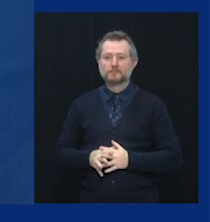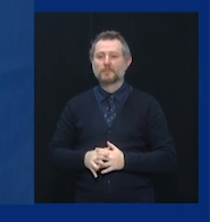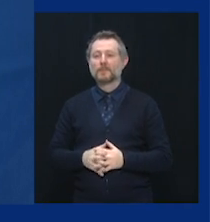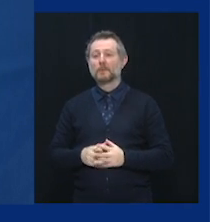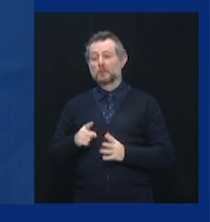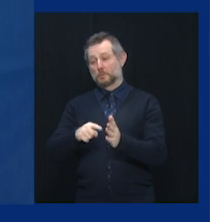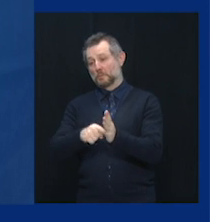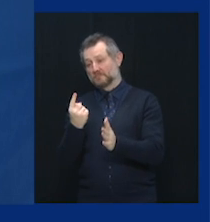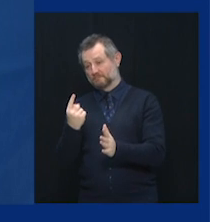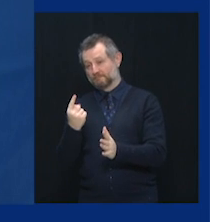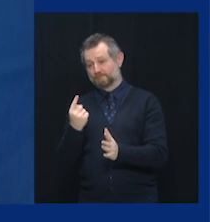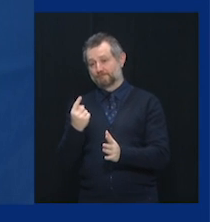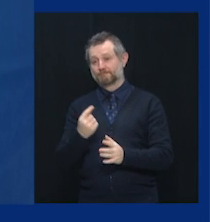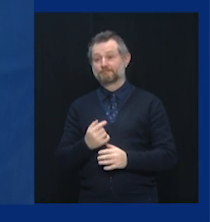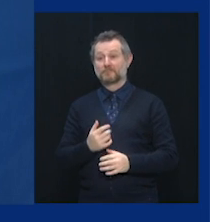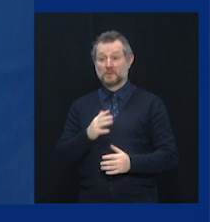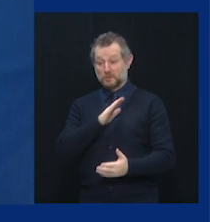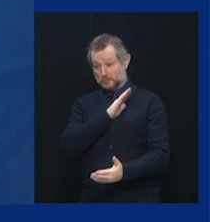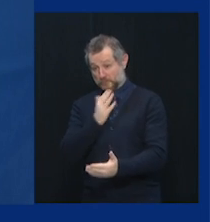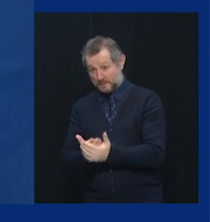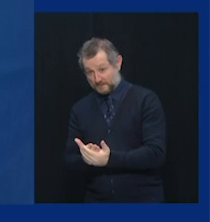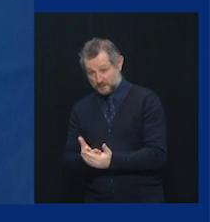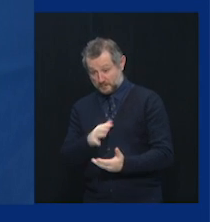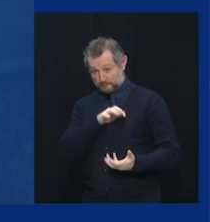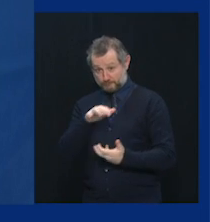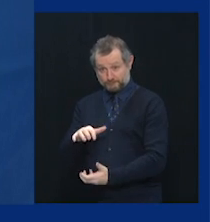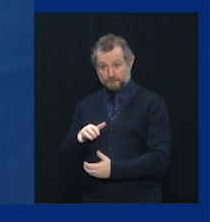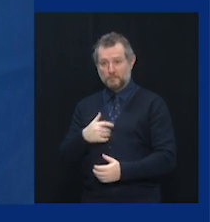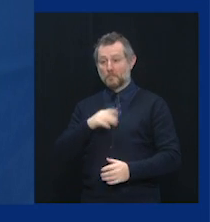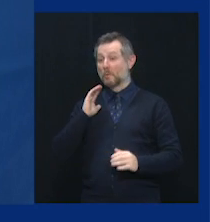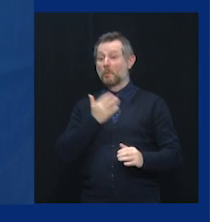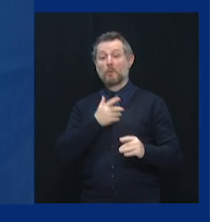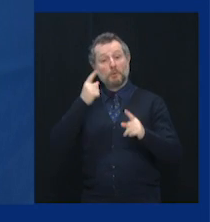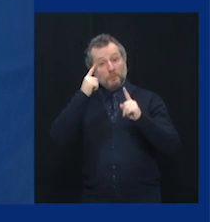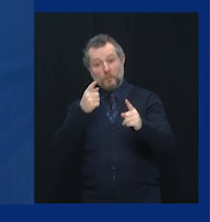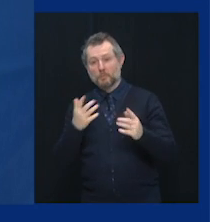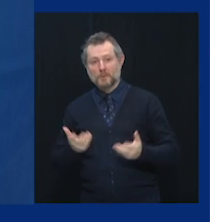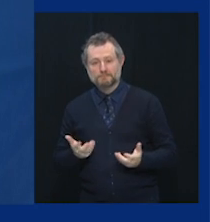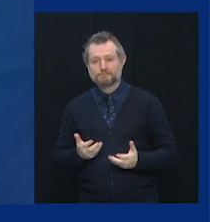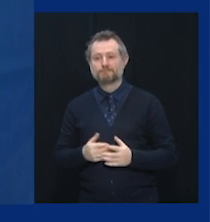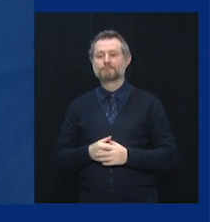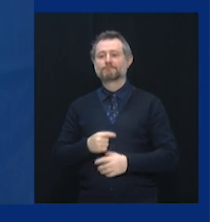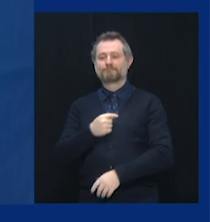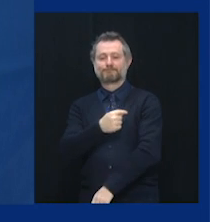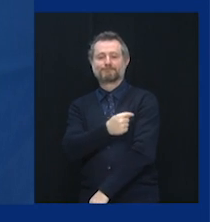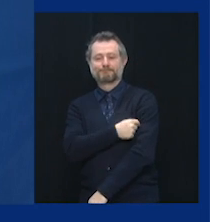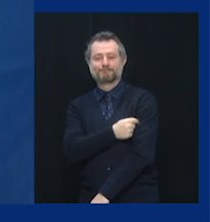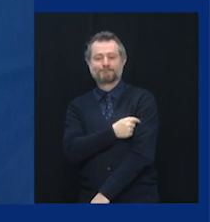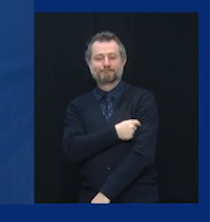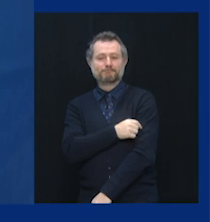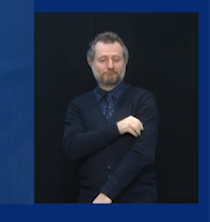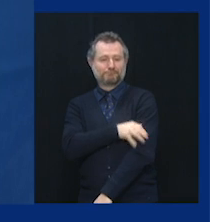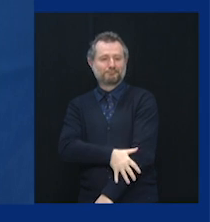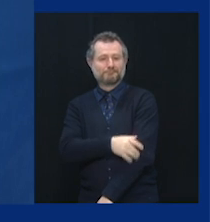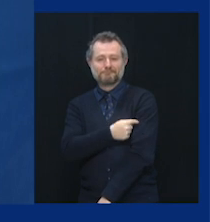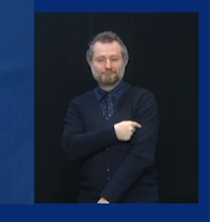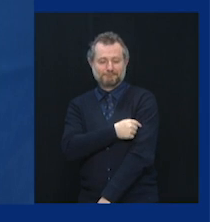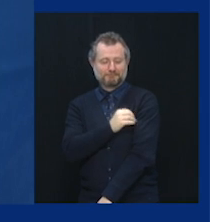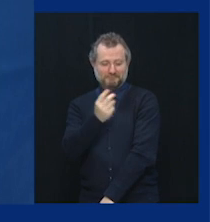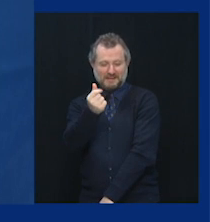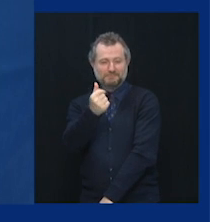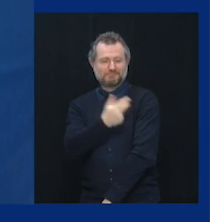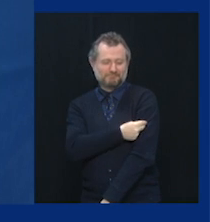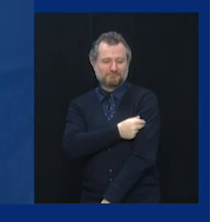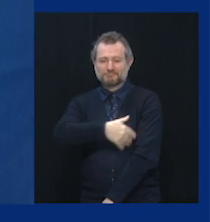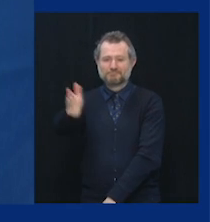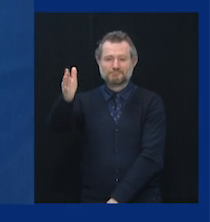are arrived, our goal is to get them in arms as soon as possible. 80,000 a